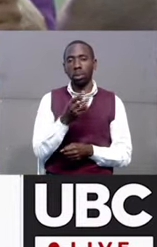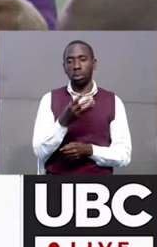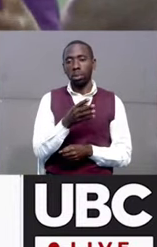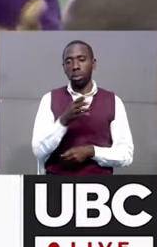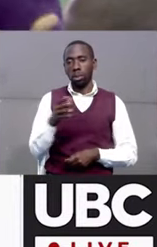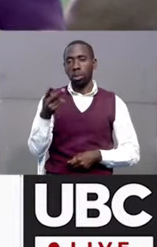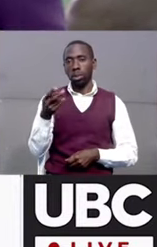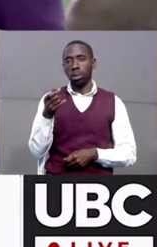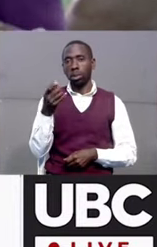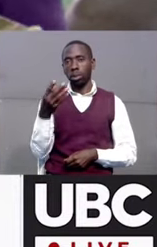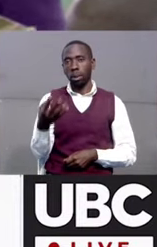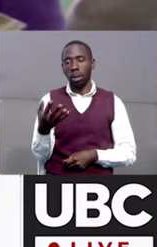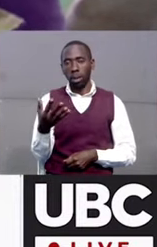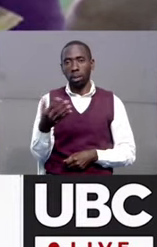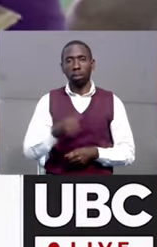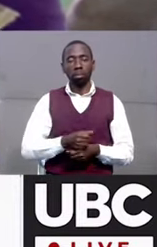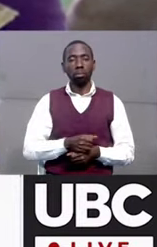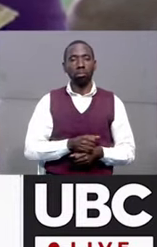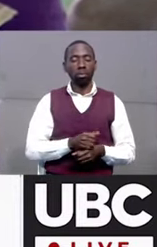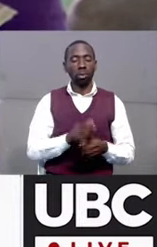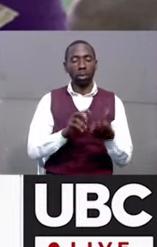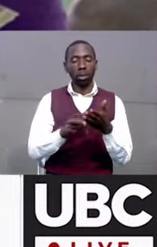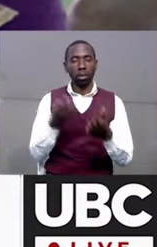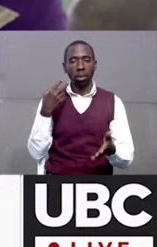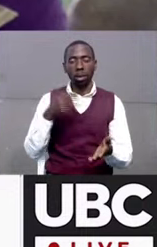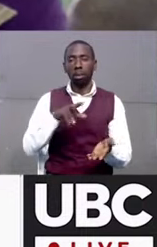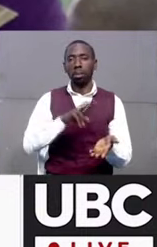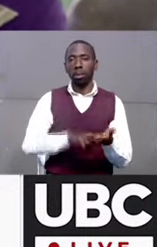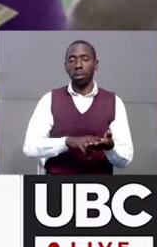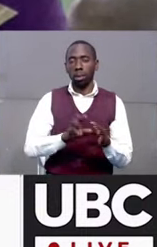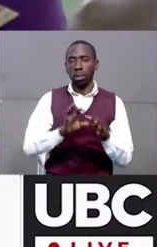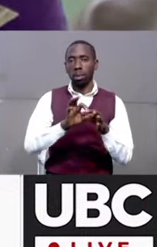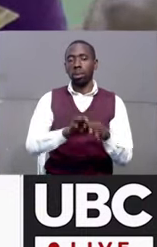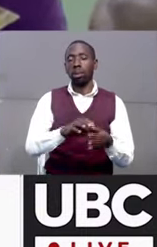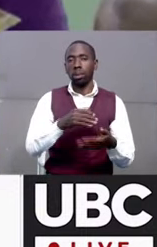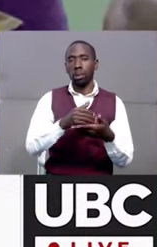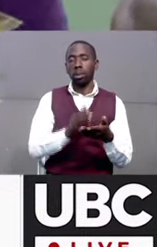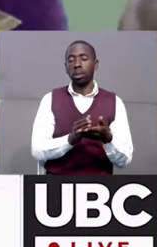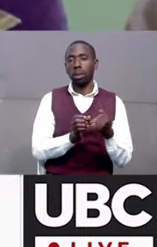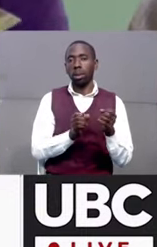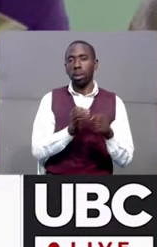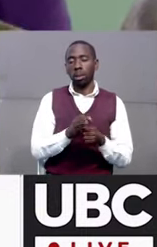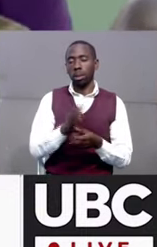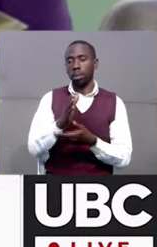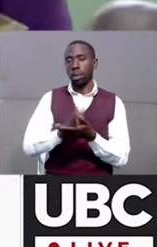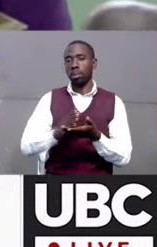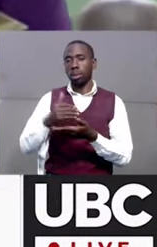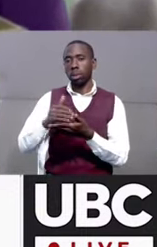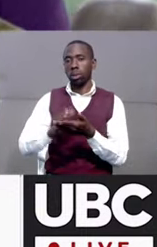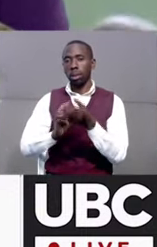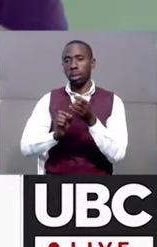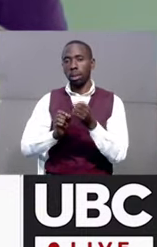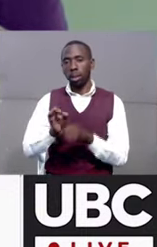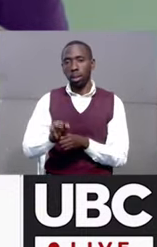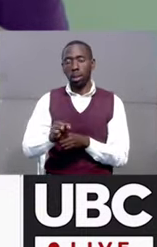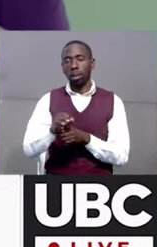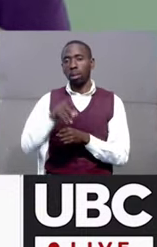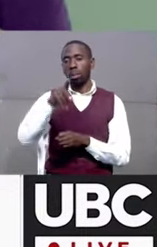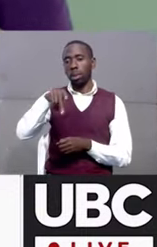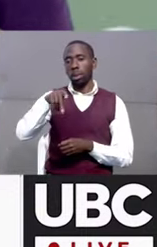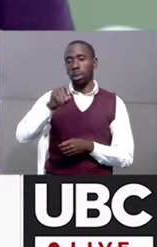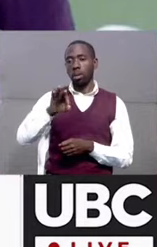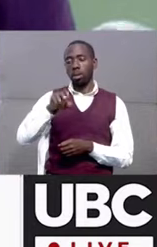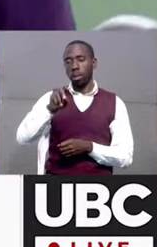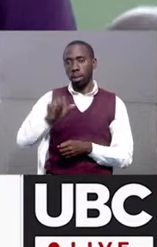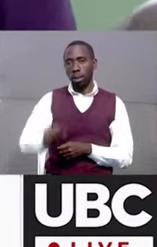2024-2025 for consideration and approval in accordance with Section 13, Subsection 13 of the Public Finance and